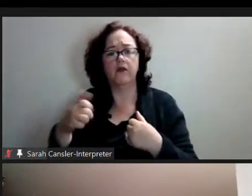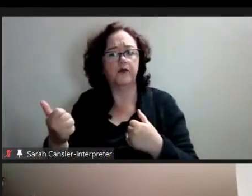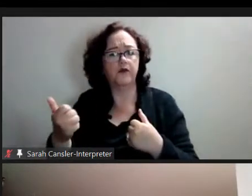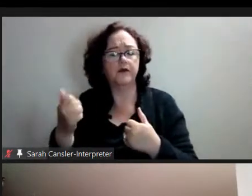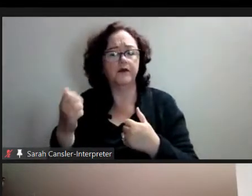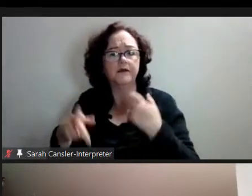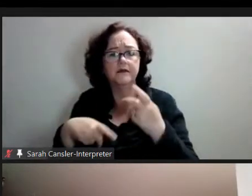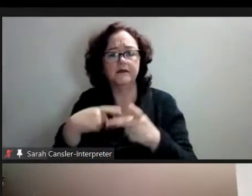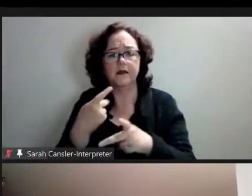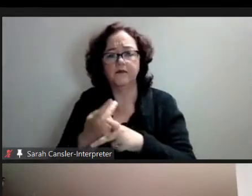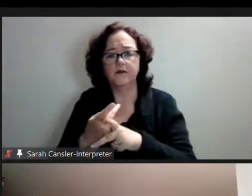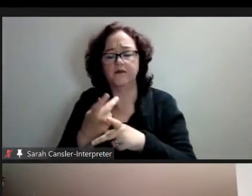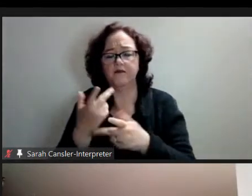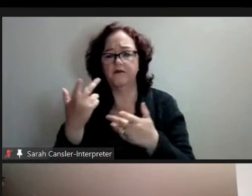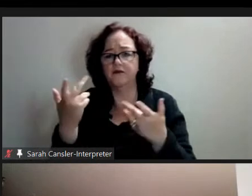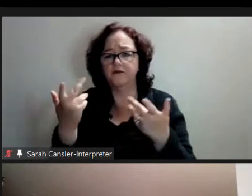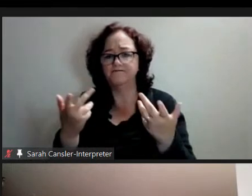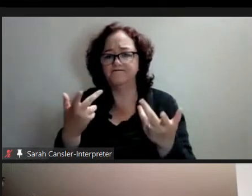like strap